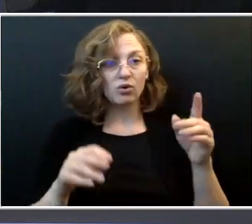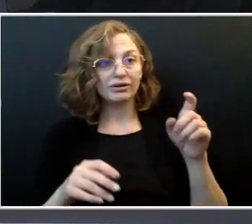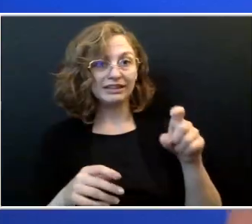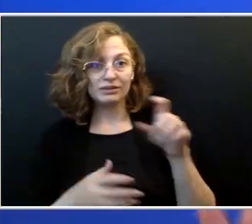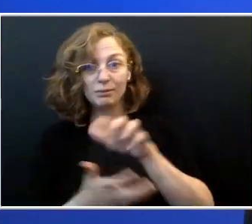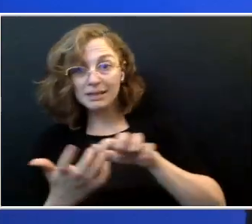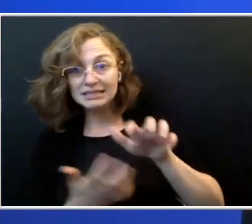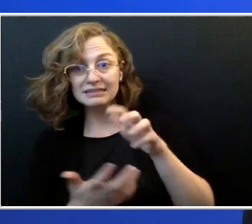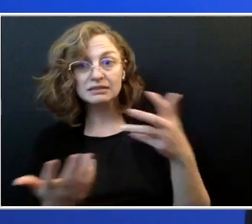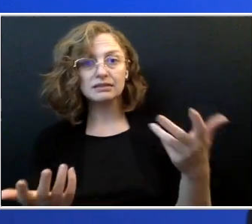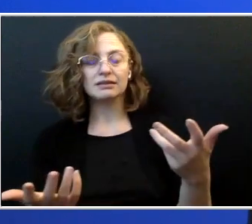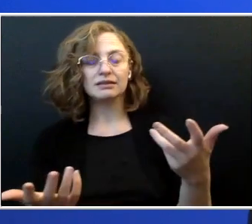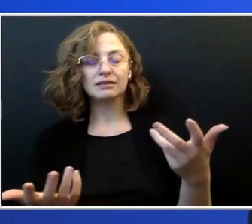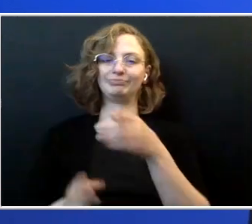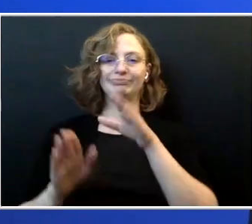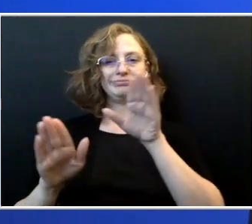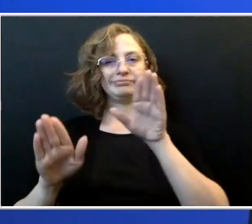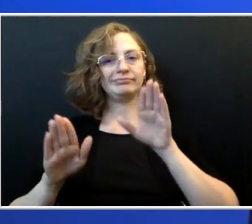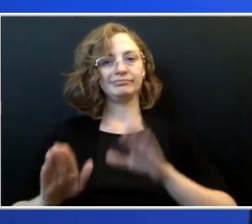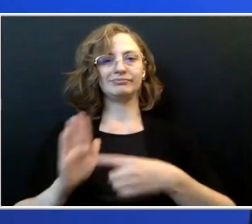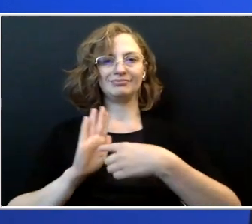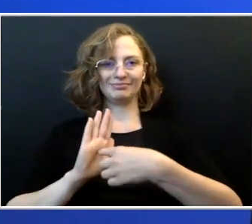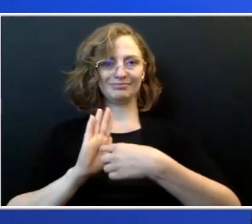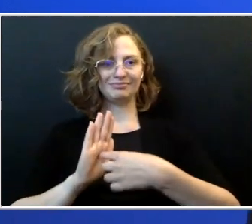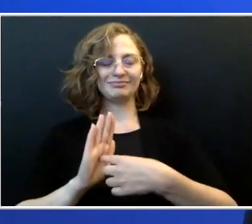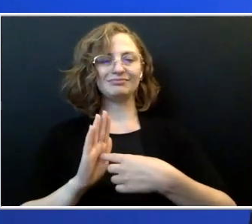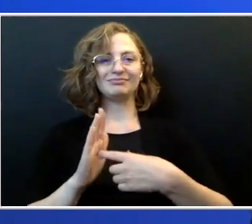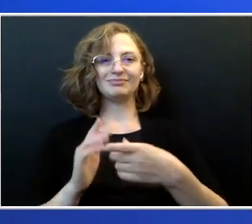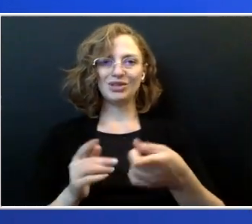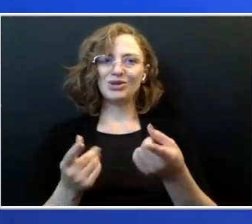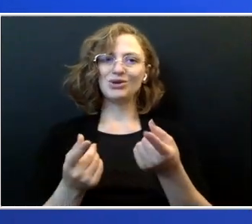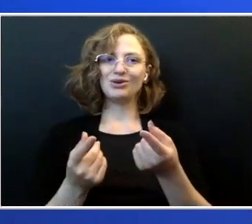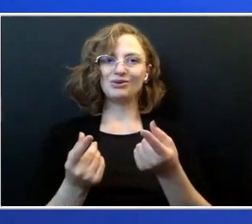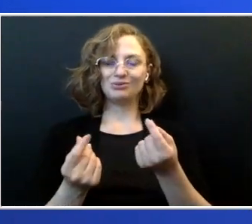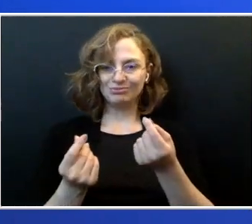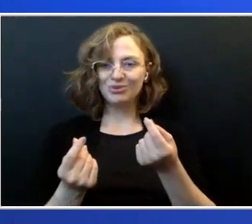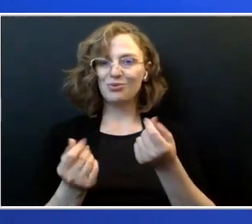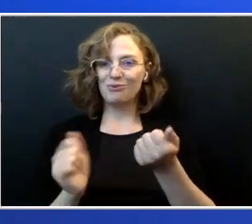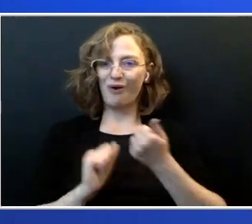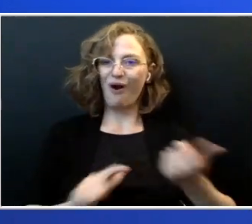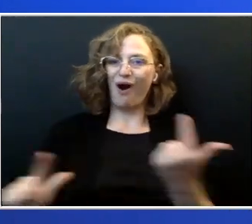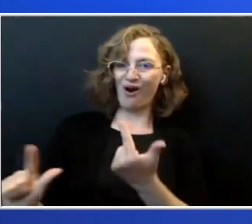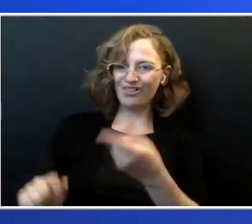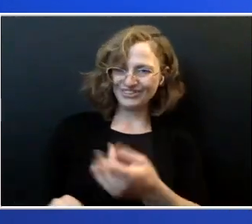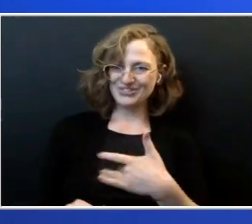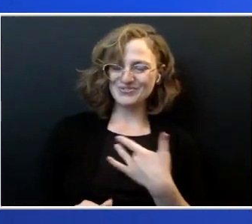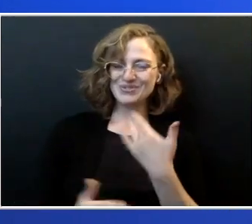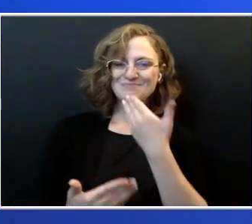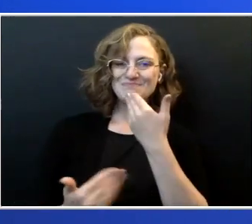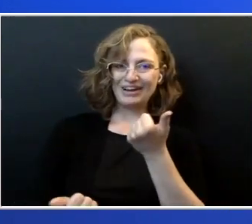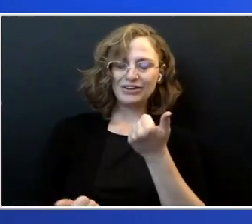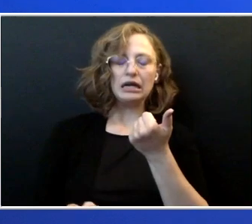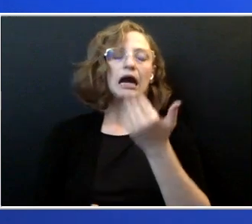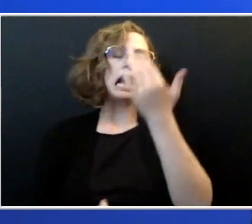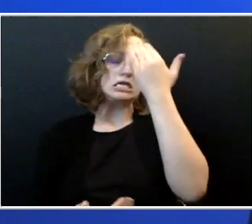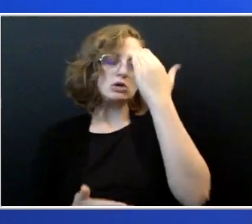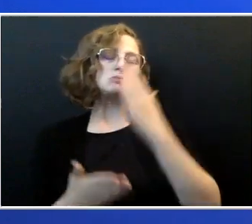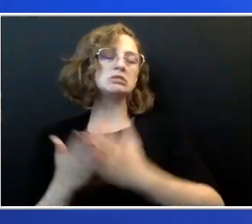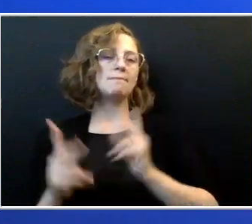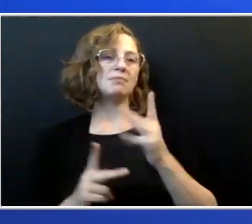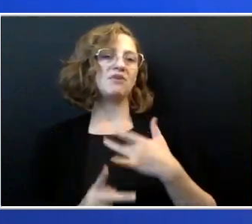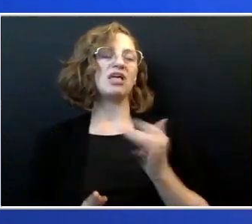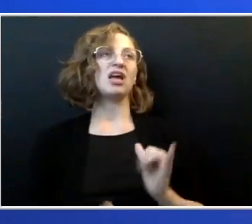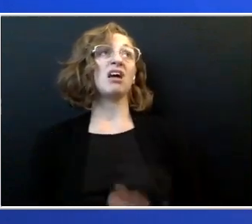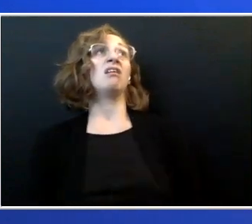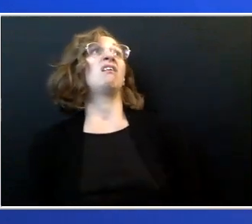example of doing all these things and how you're feeling better. I do. Yeah, and for some people, I know that sounds really daunting, and I wanna